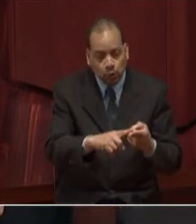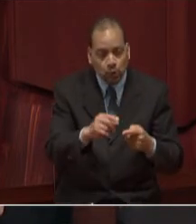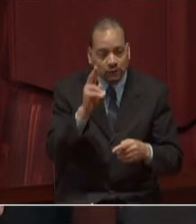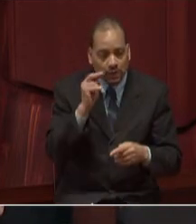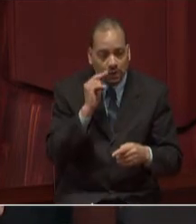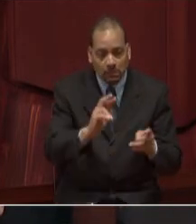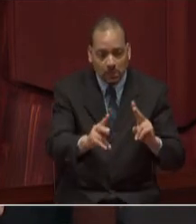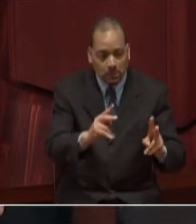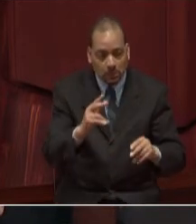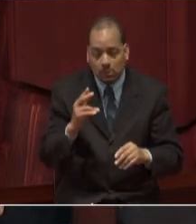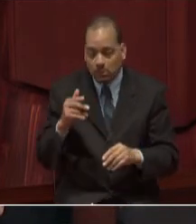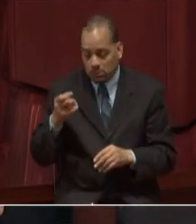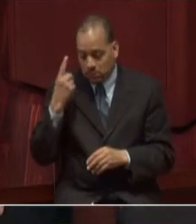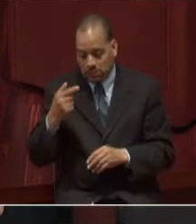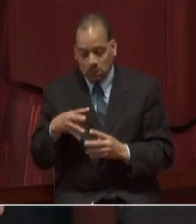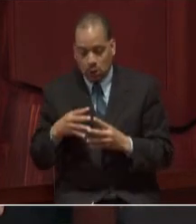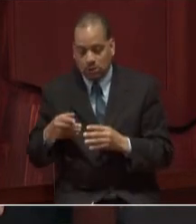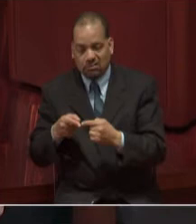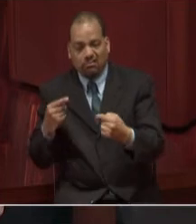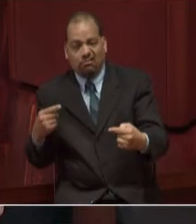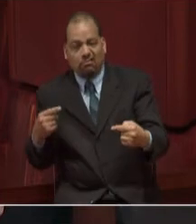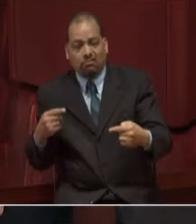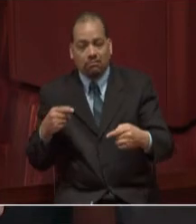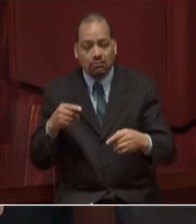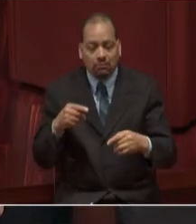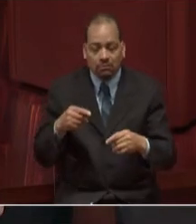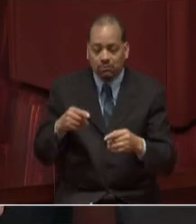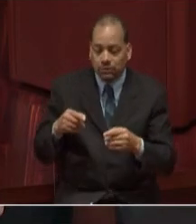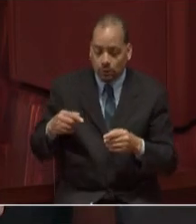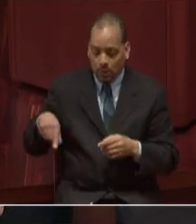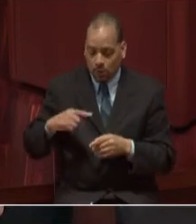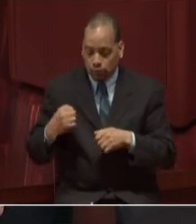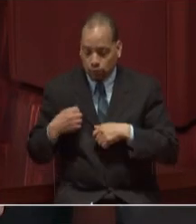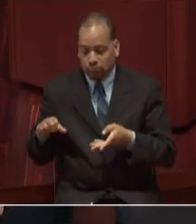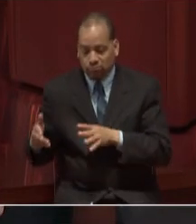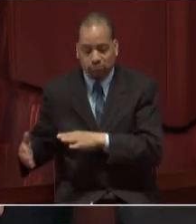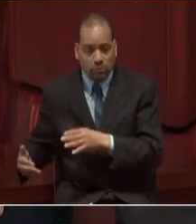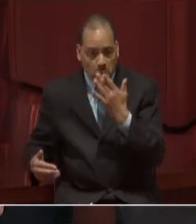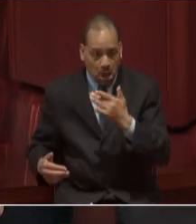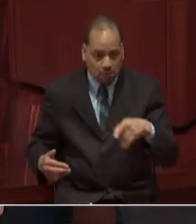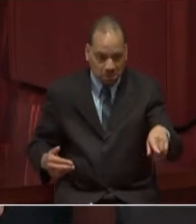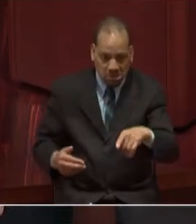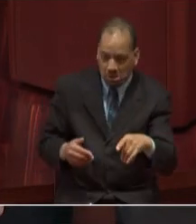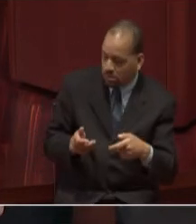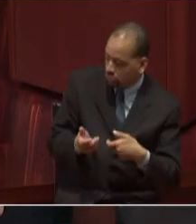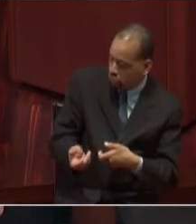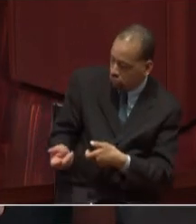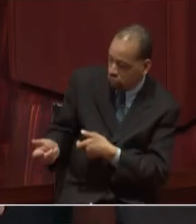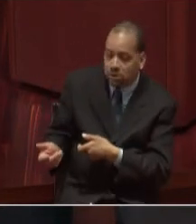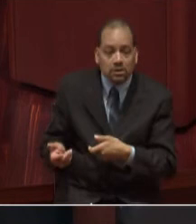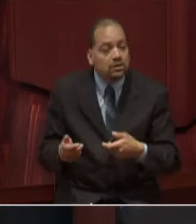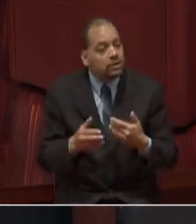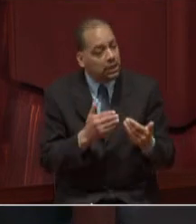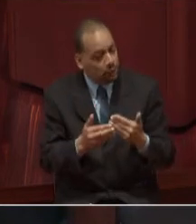internally. So if you had said, well, let's float that idea in public and see what people think about it, it would have been strangled in the